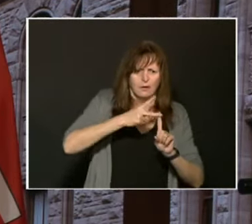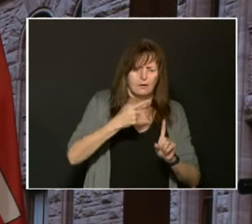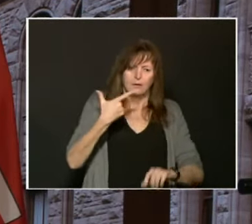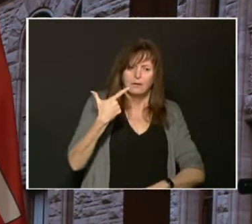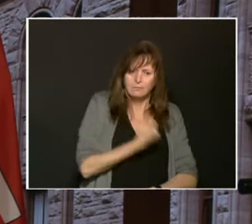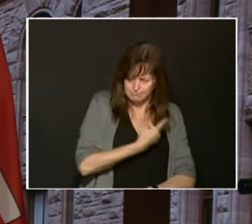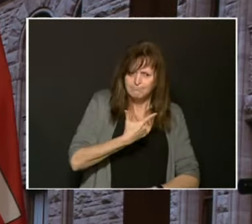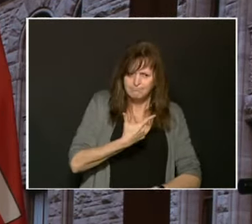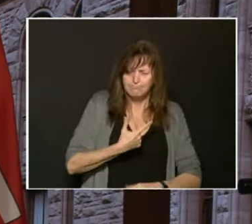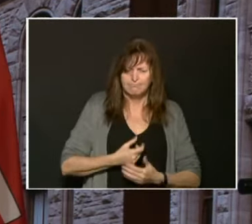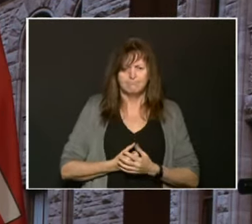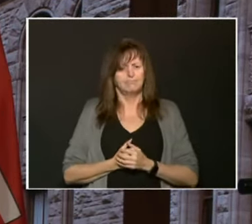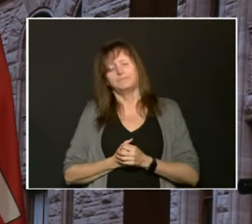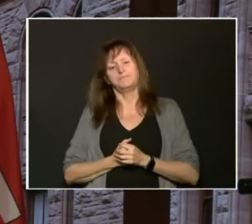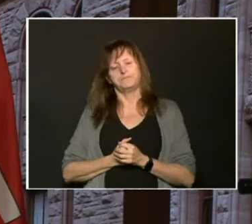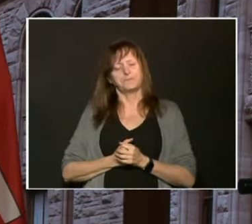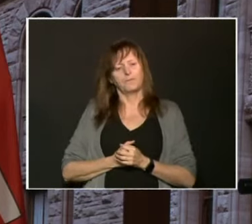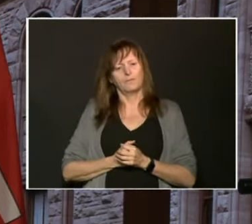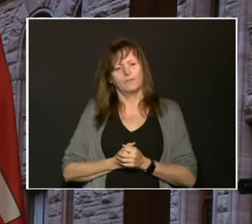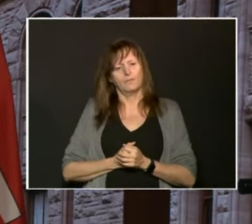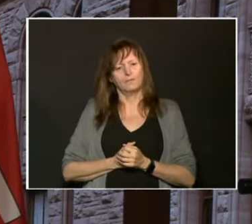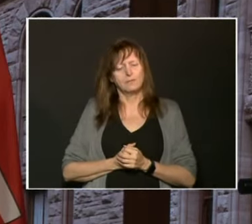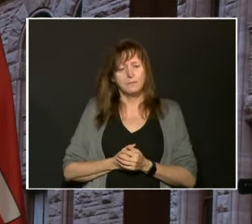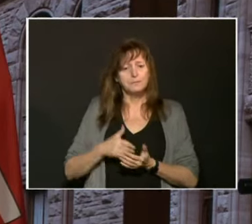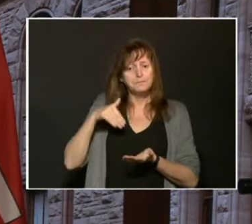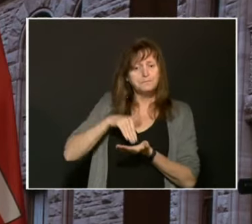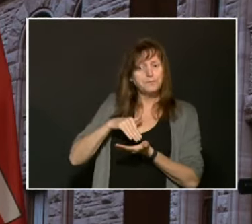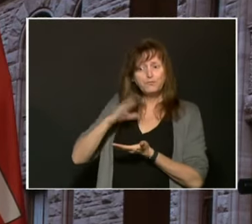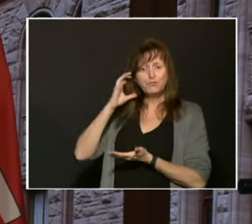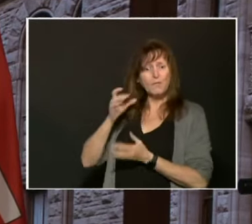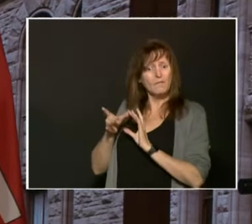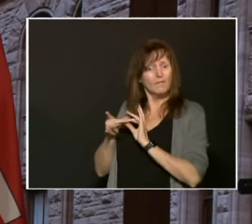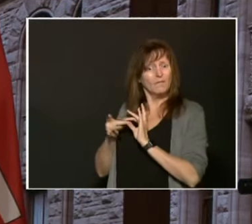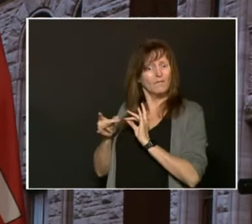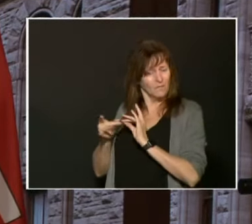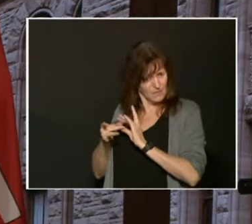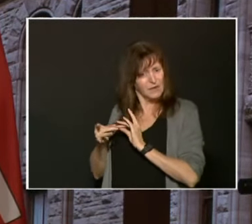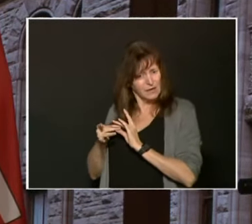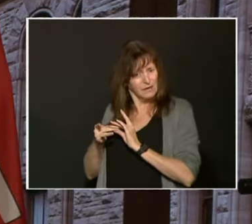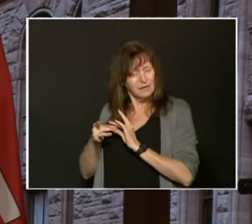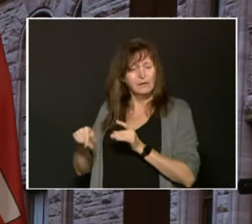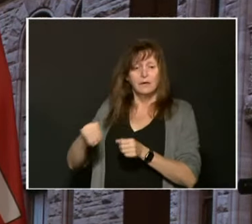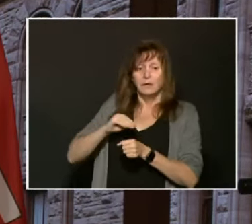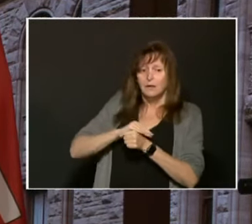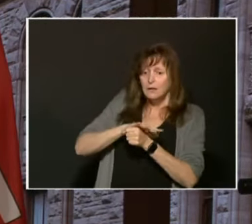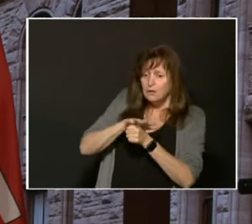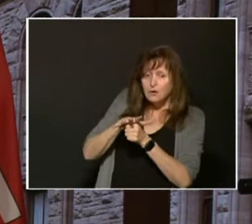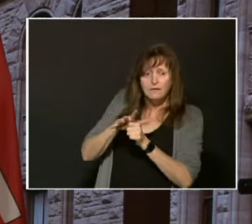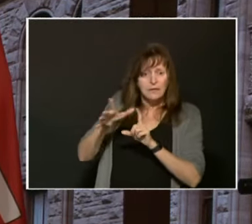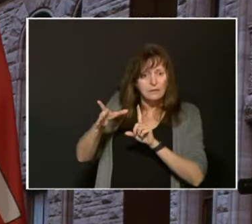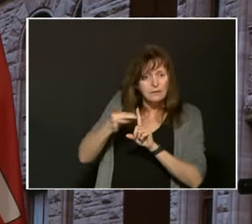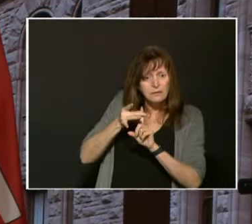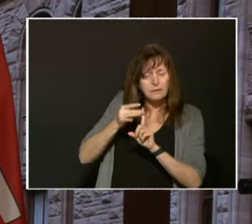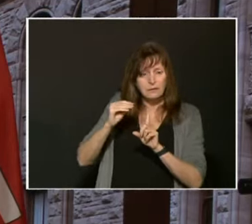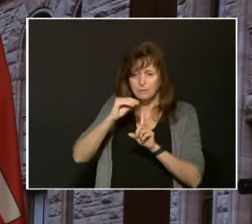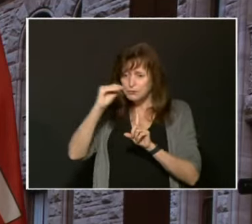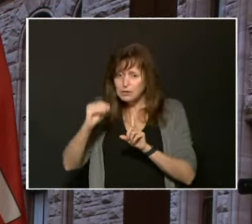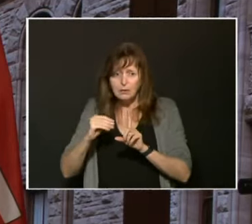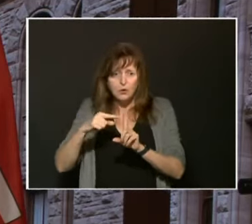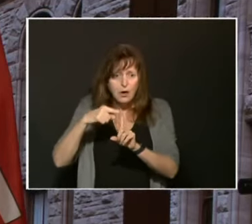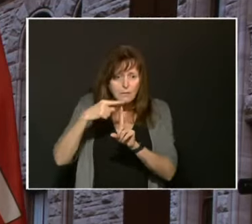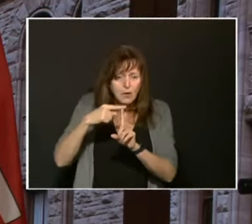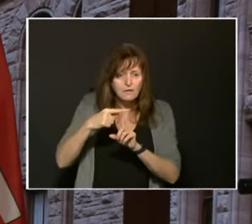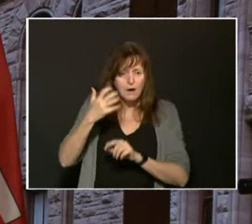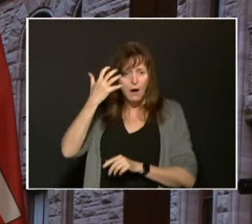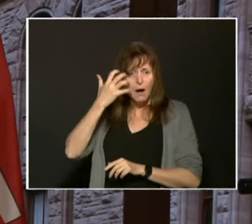As Dr. Brown noted, cases, percent positivity, and hospitalizations have all dropped. These trends